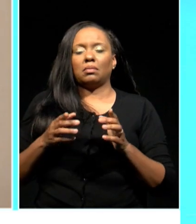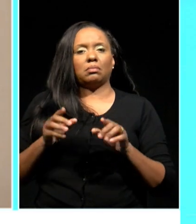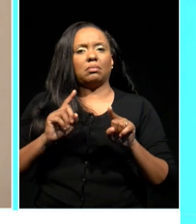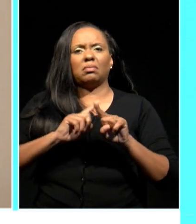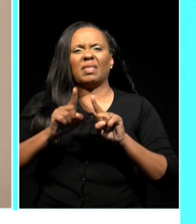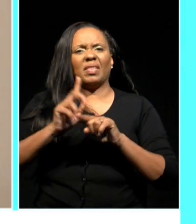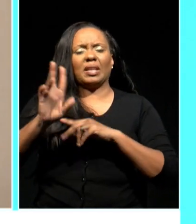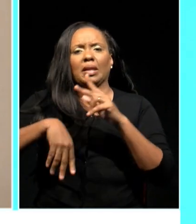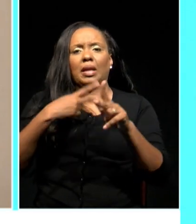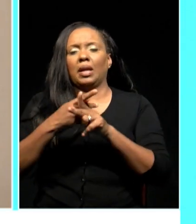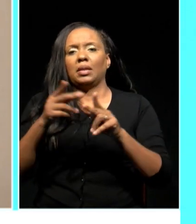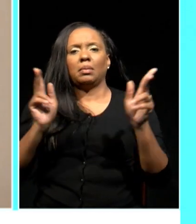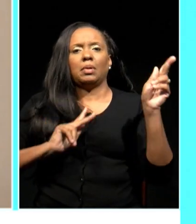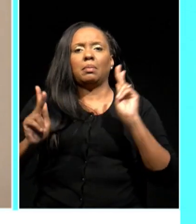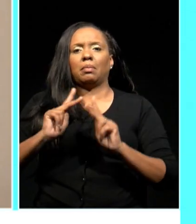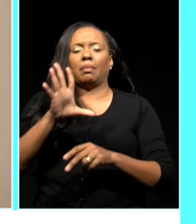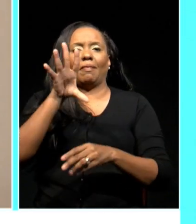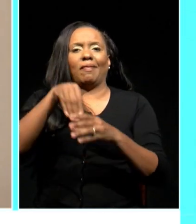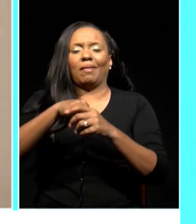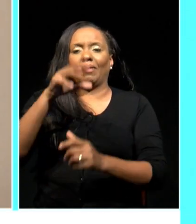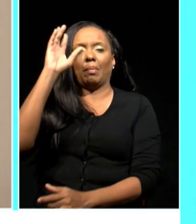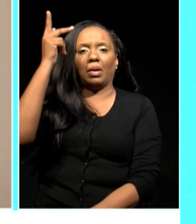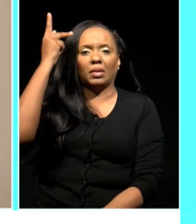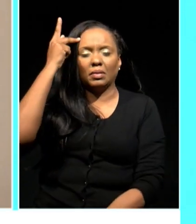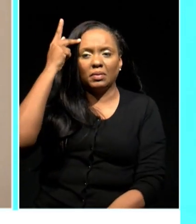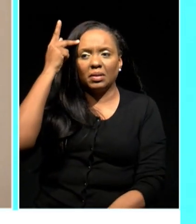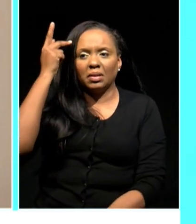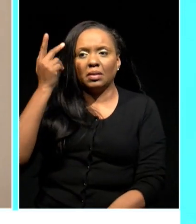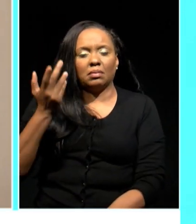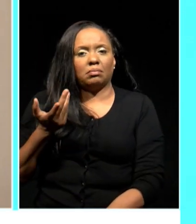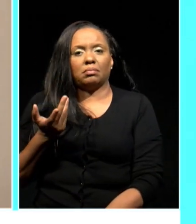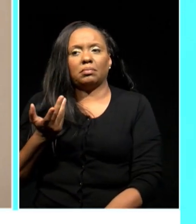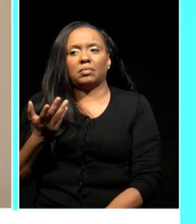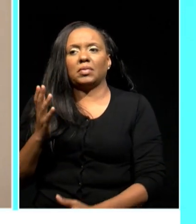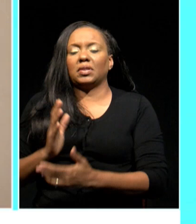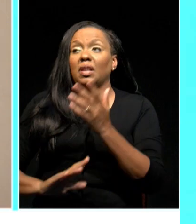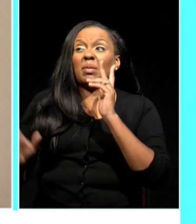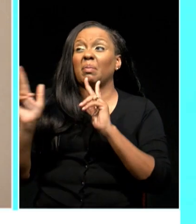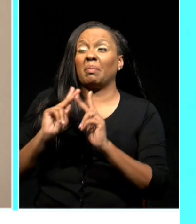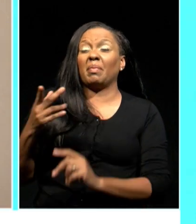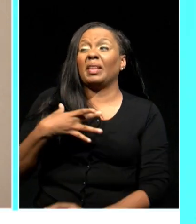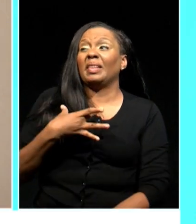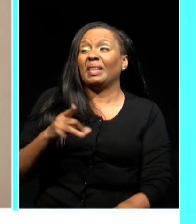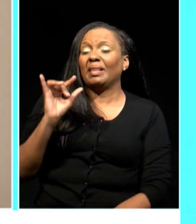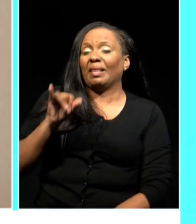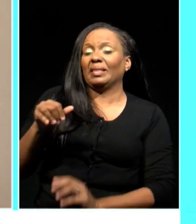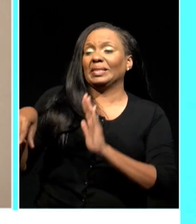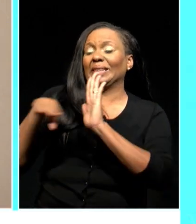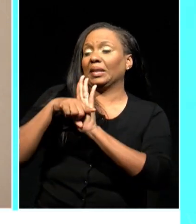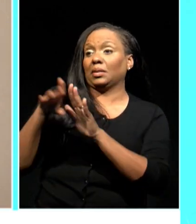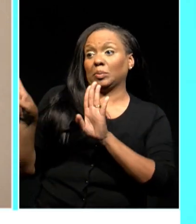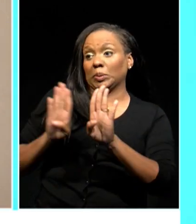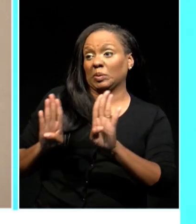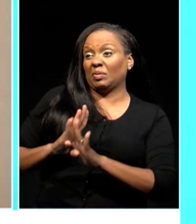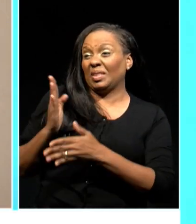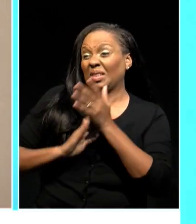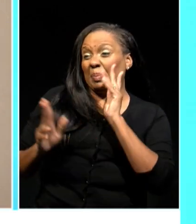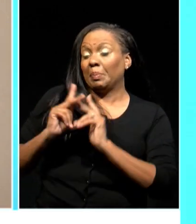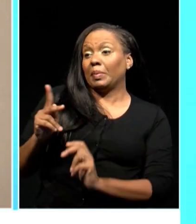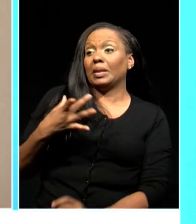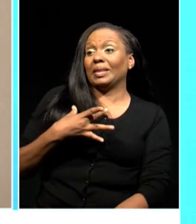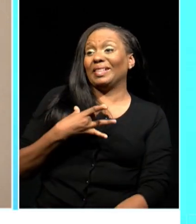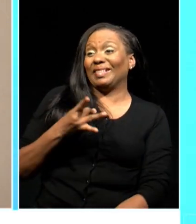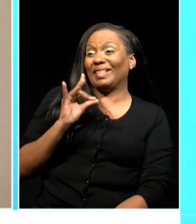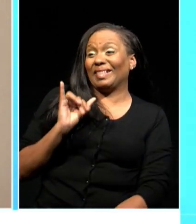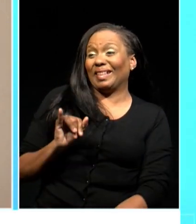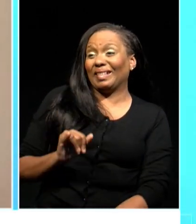audiences in politics, and that type of behavior still works with some audiences. The difference is now that you live in a social media age where